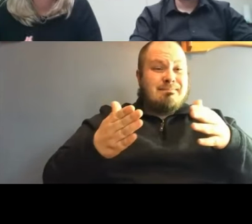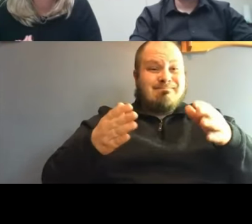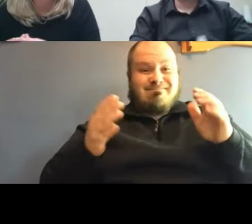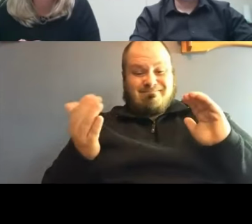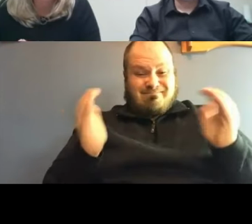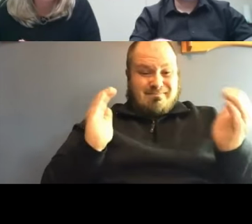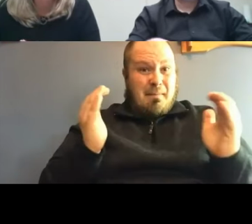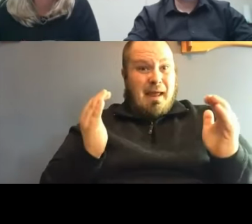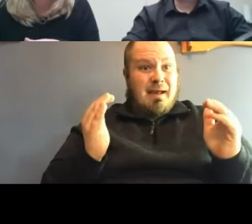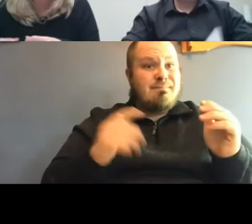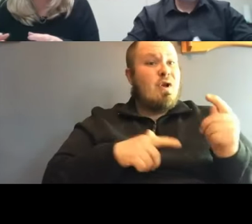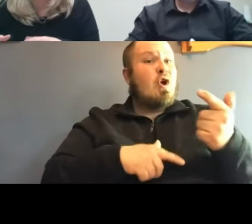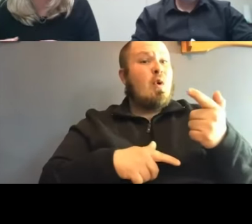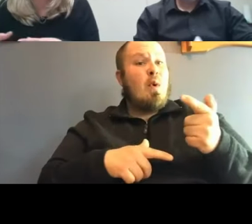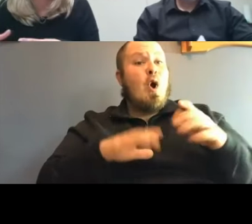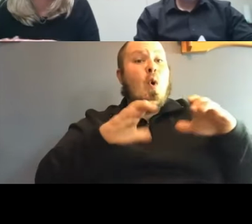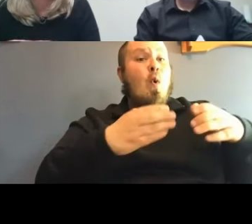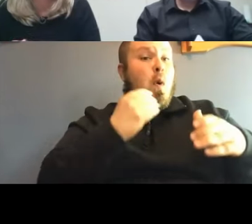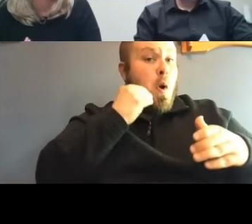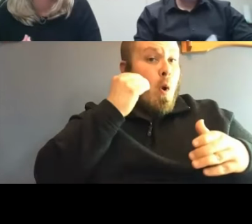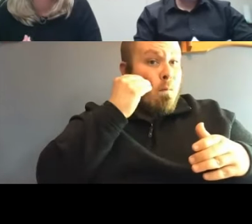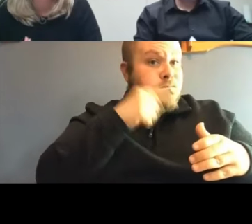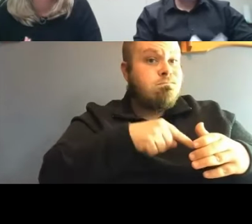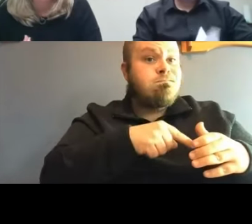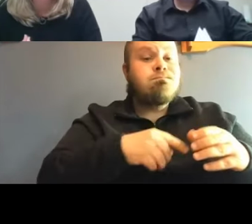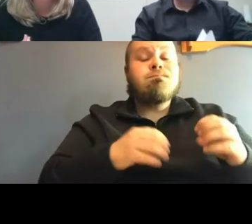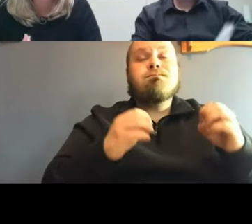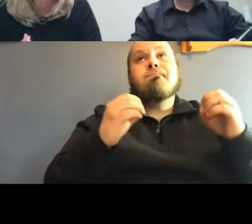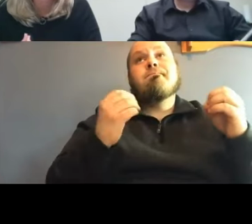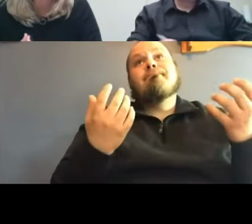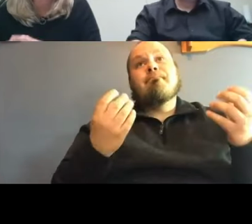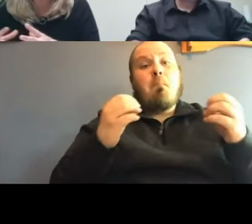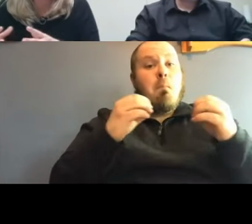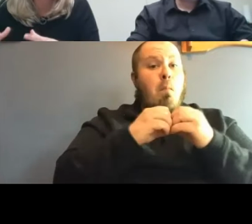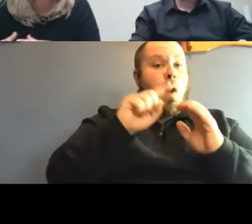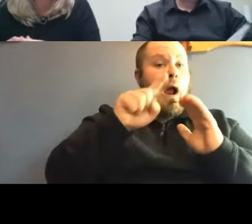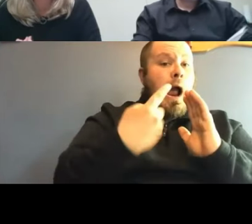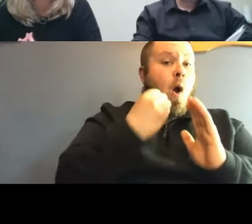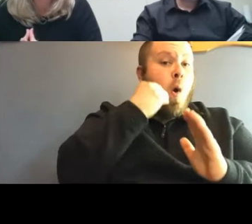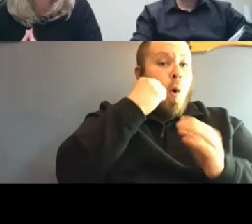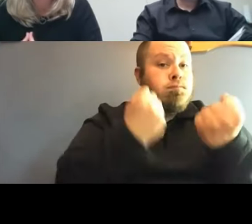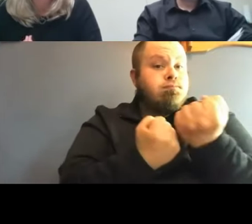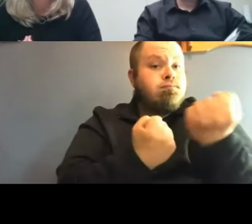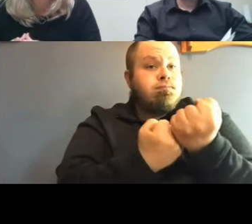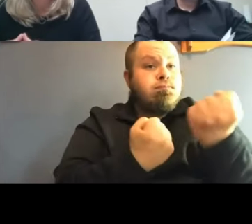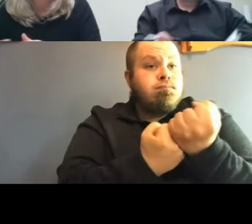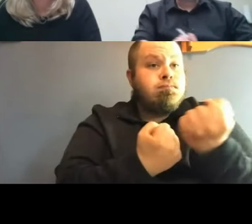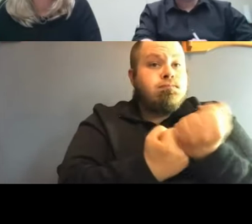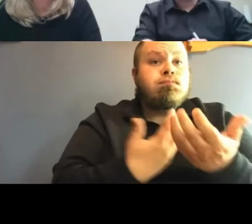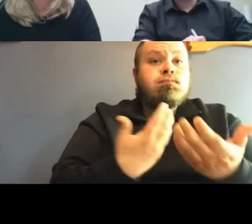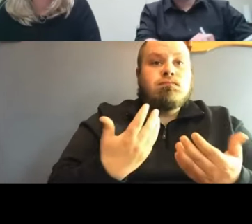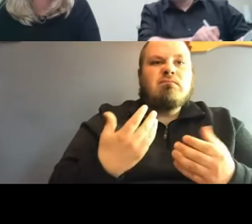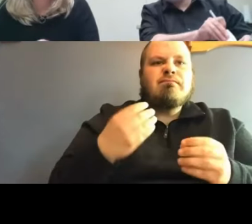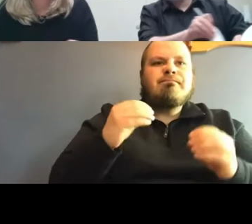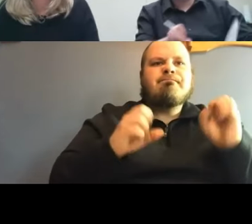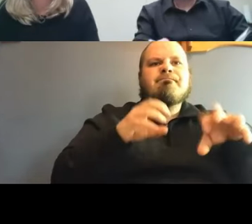21 has the group homes, has more hourly home support built into